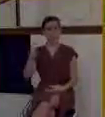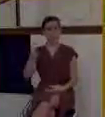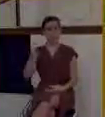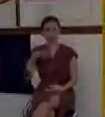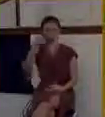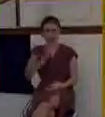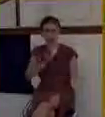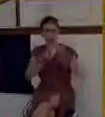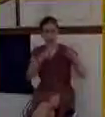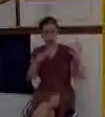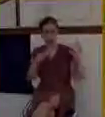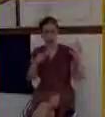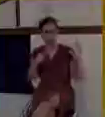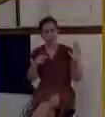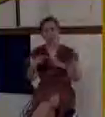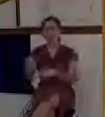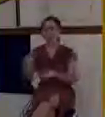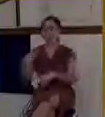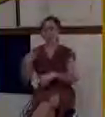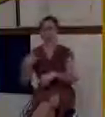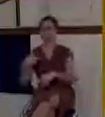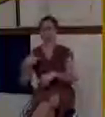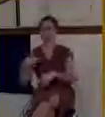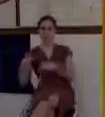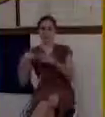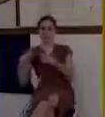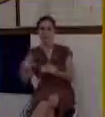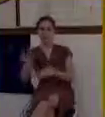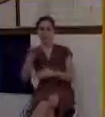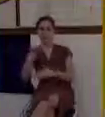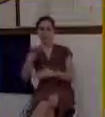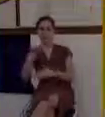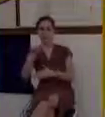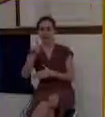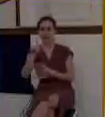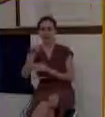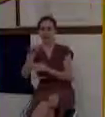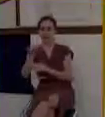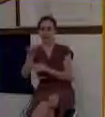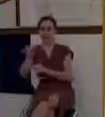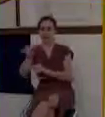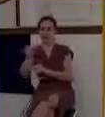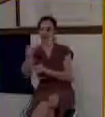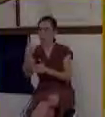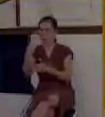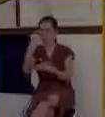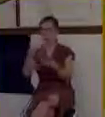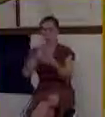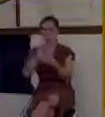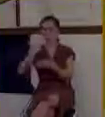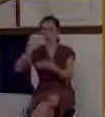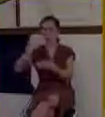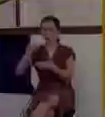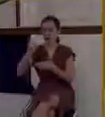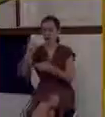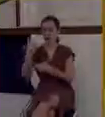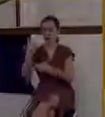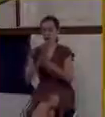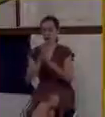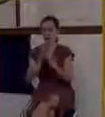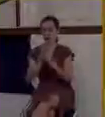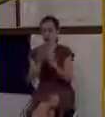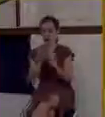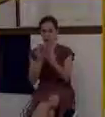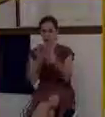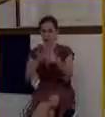believed the first five books of the Bible. They didn't believe any of the rest of the Old Testament canon. They didn't believe the prophets and the writings. You know, the Old